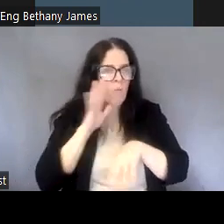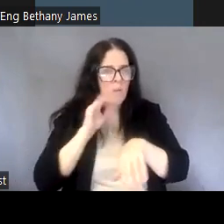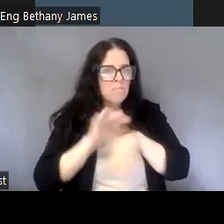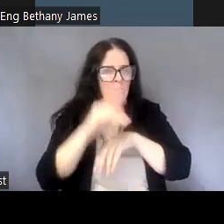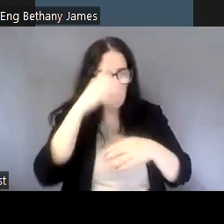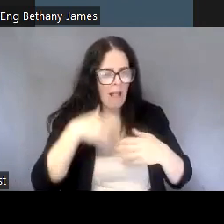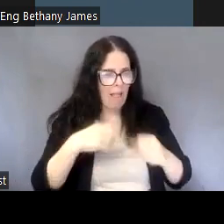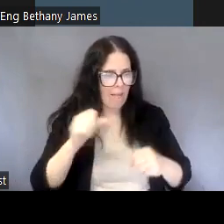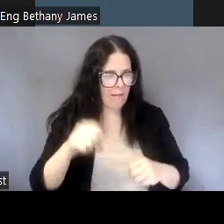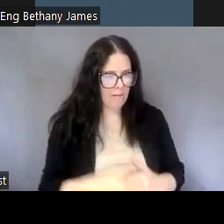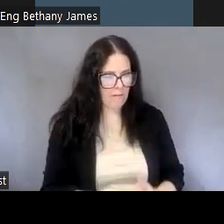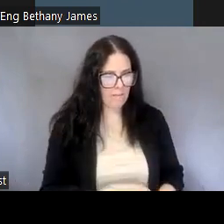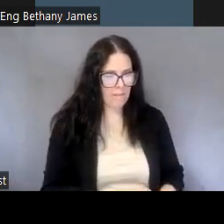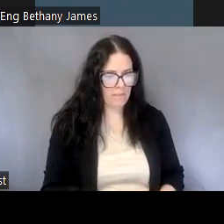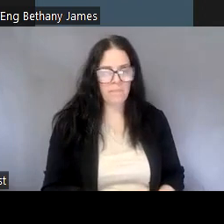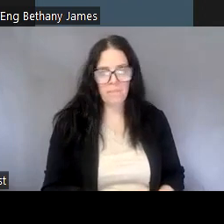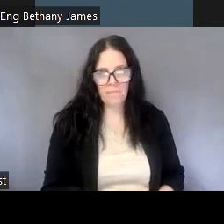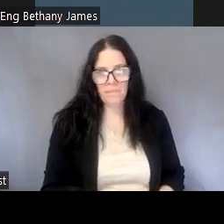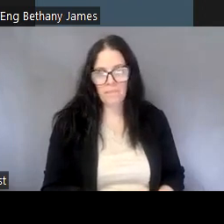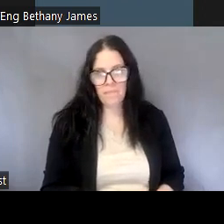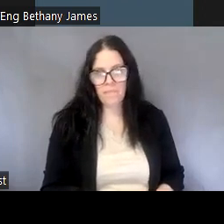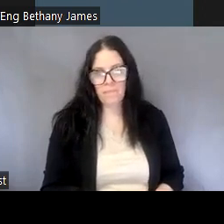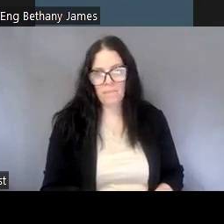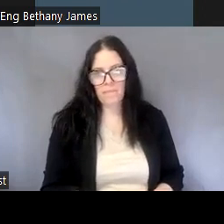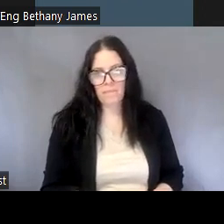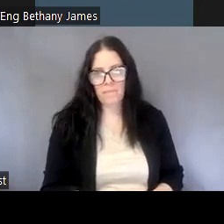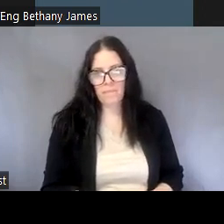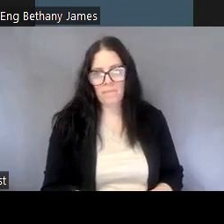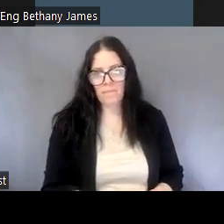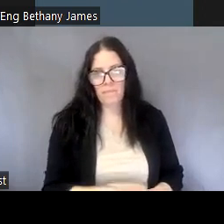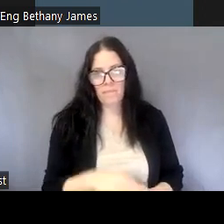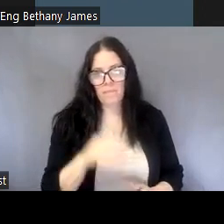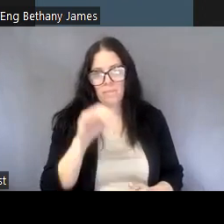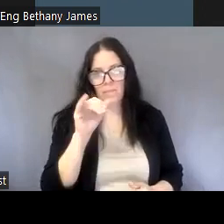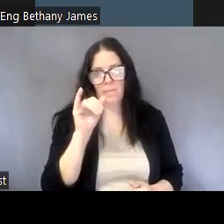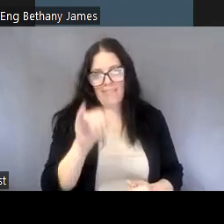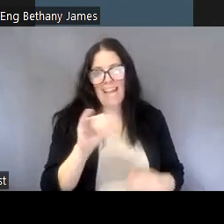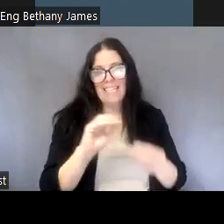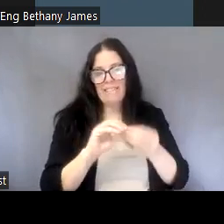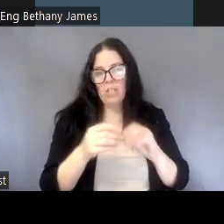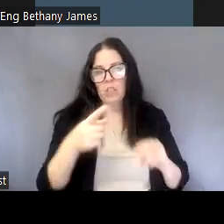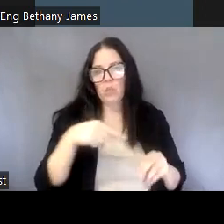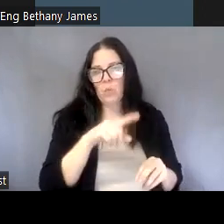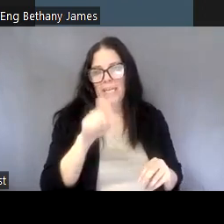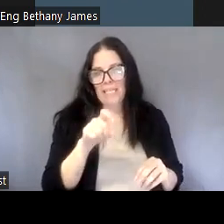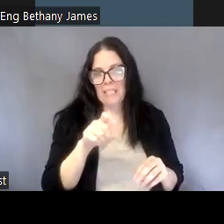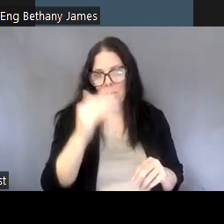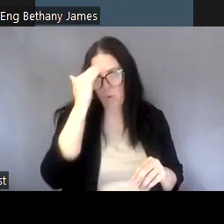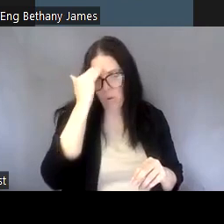health complications, mental health disorder. And so these are figures that we need to be aware of.